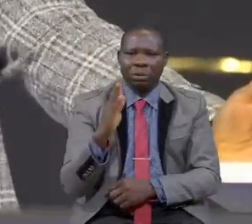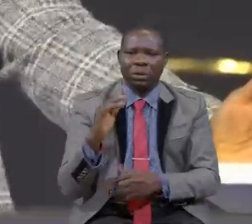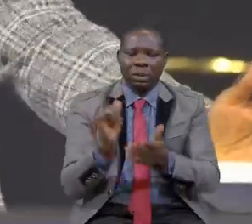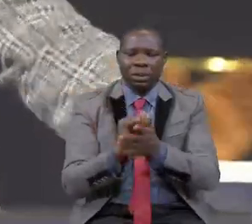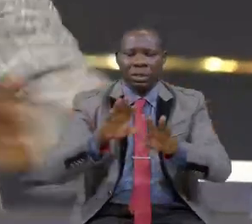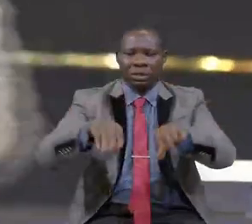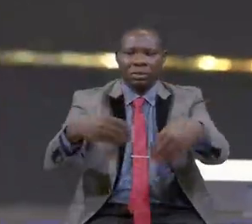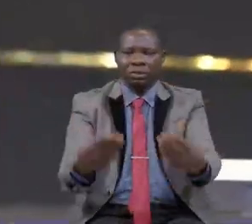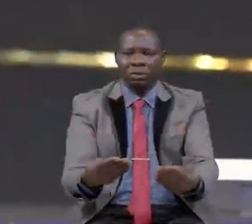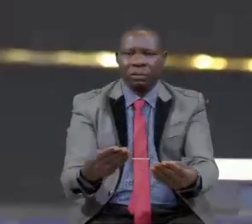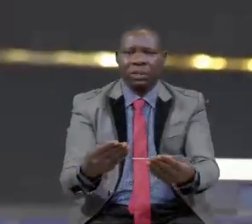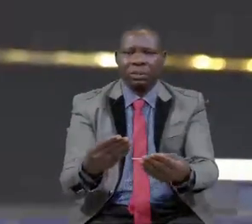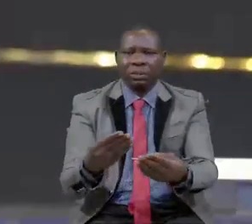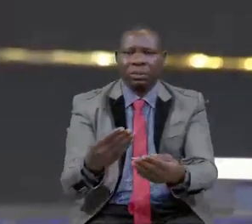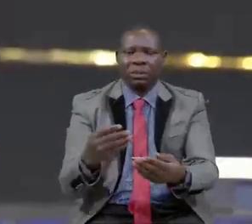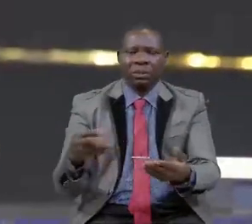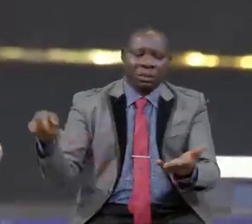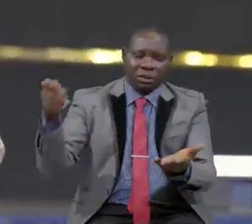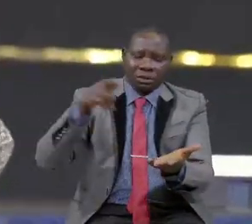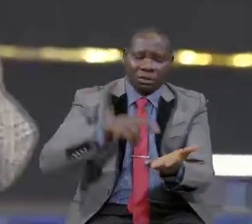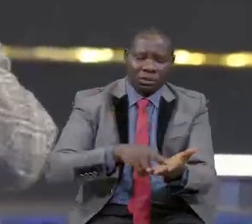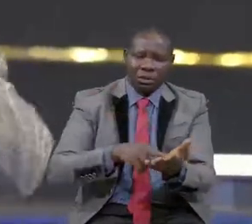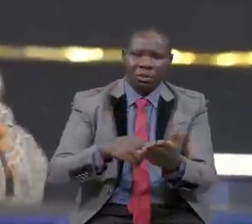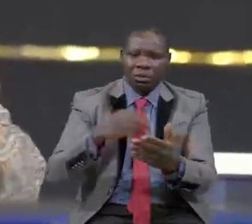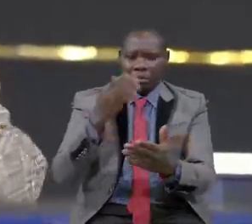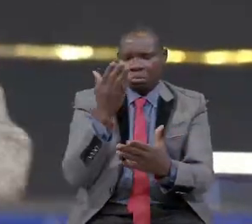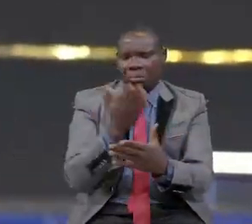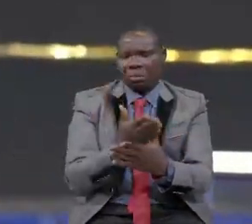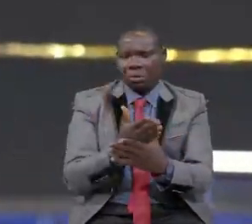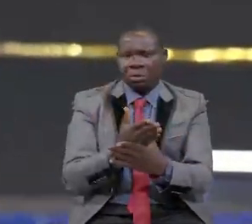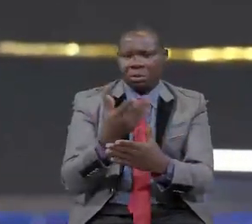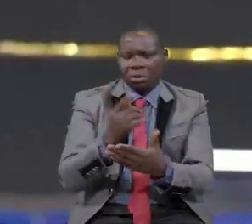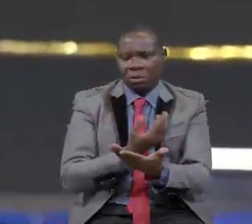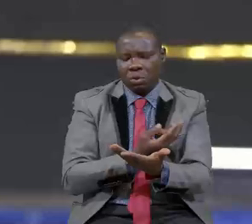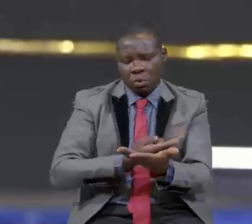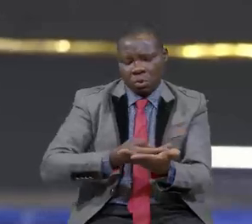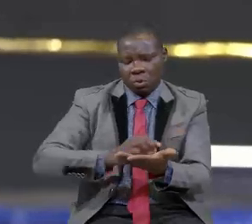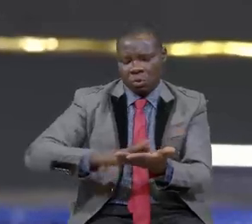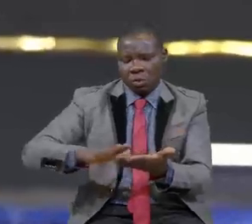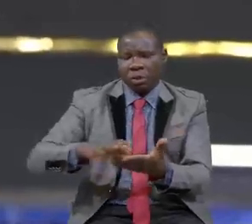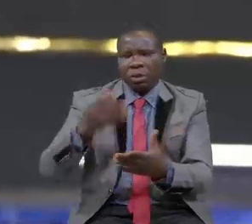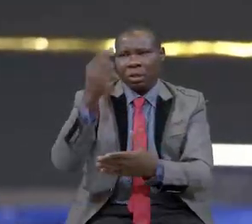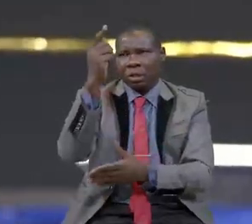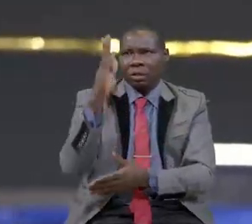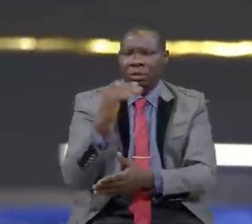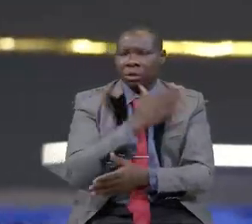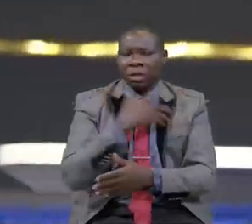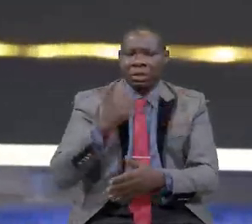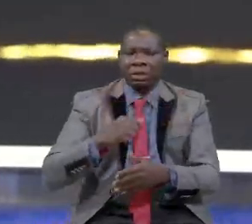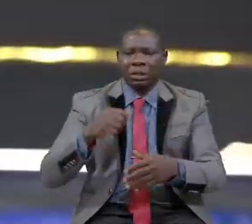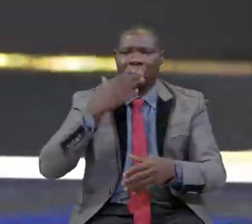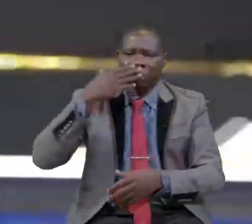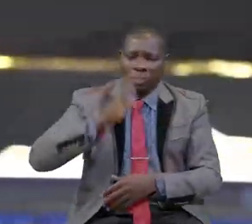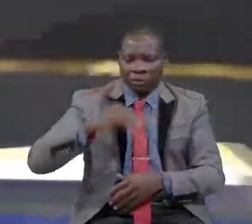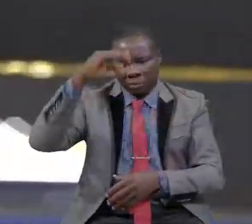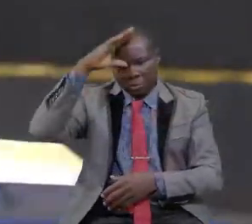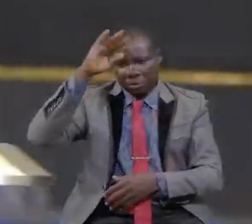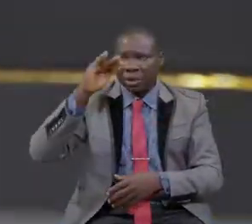provides reconciliation between the holy God and the abominable man. He